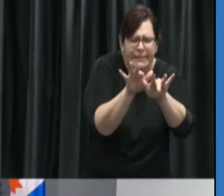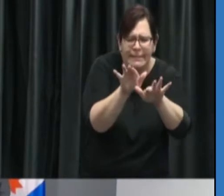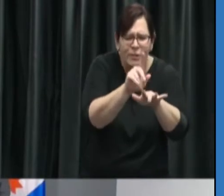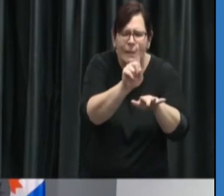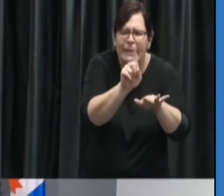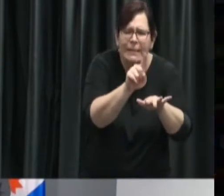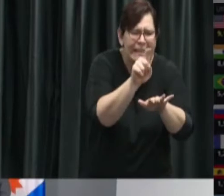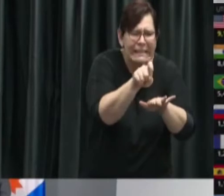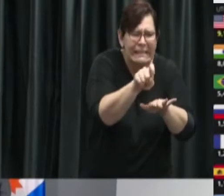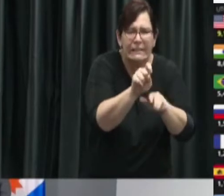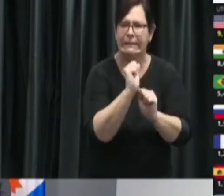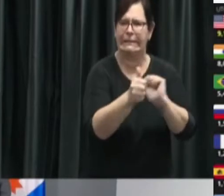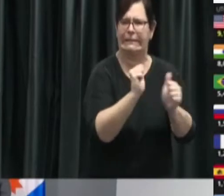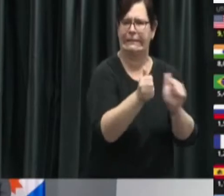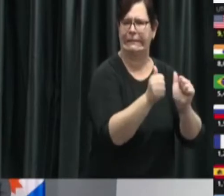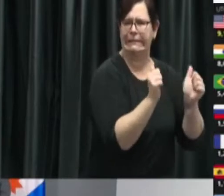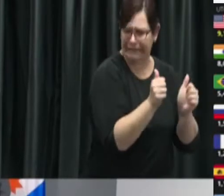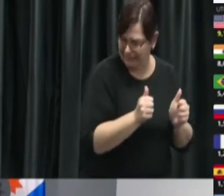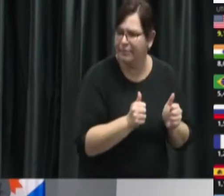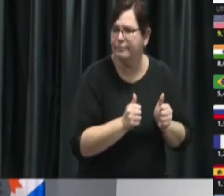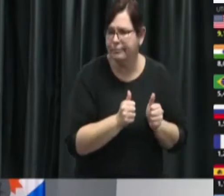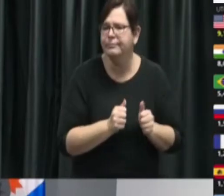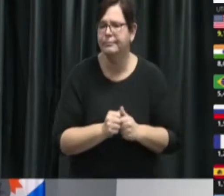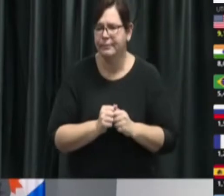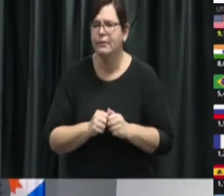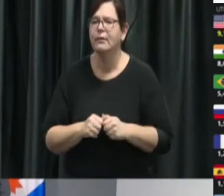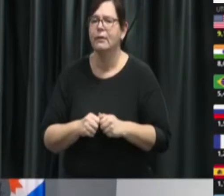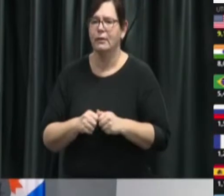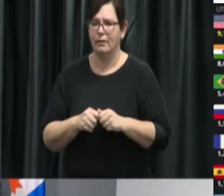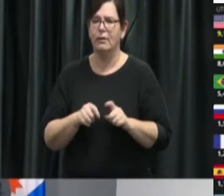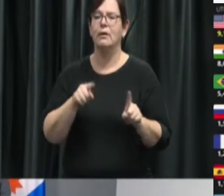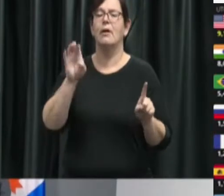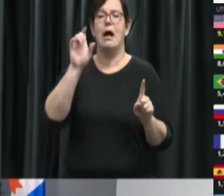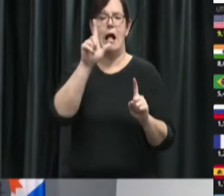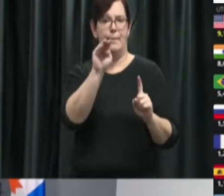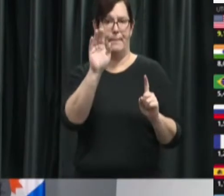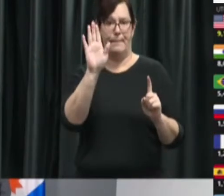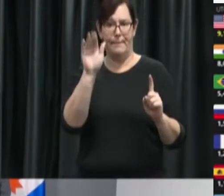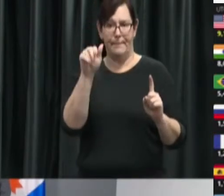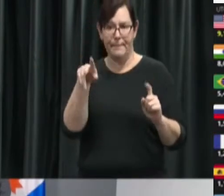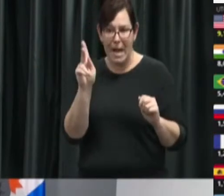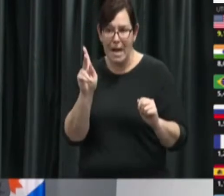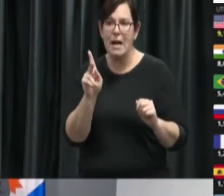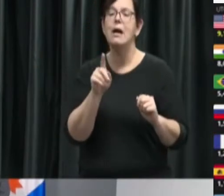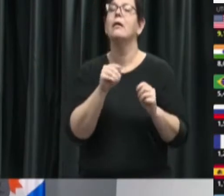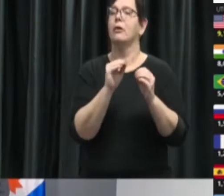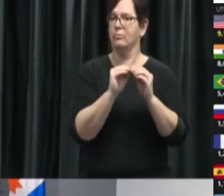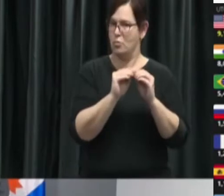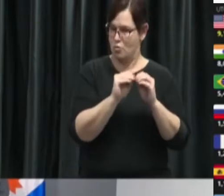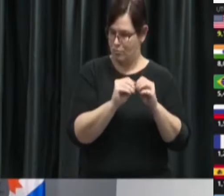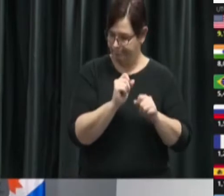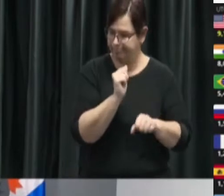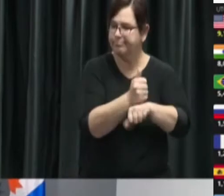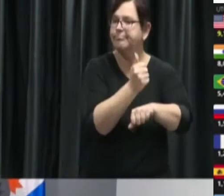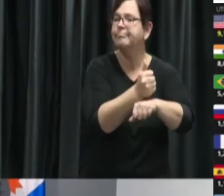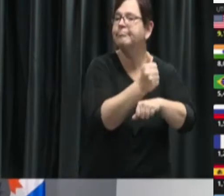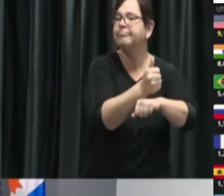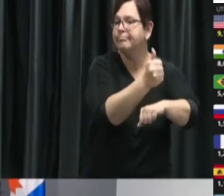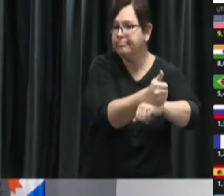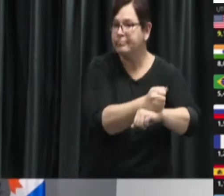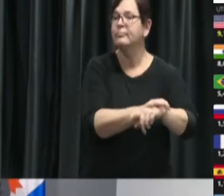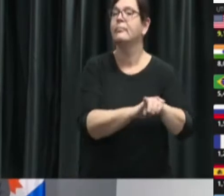Bank Community Recreation Centre for pop-up testing by the Rexdale Community Health Centre last Sunday and this coming Sunday.